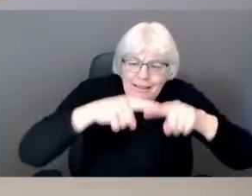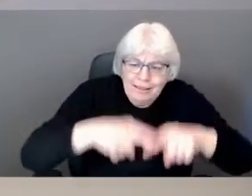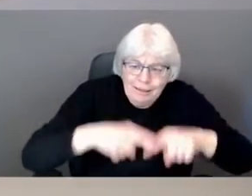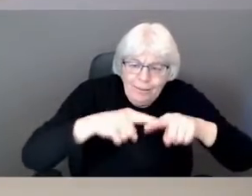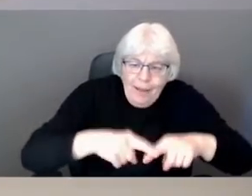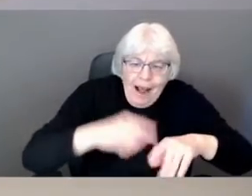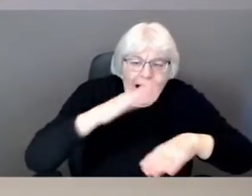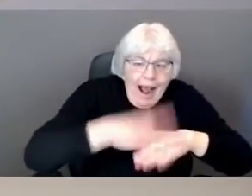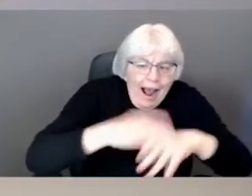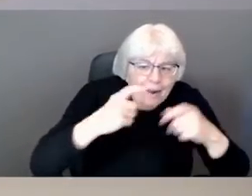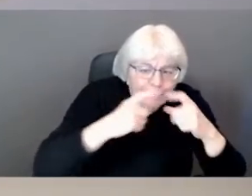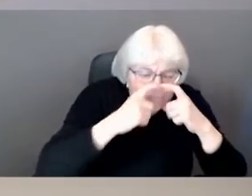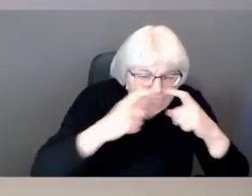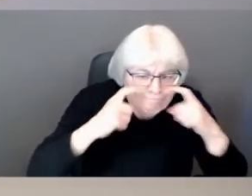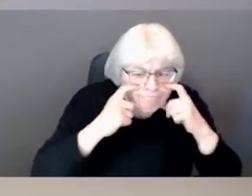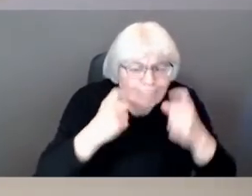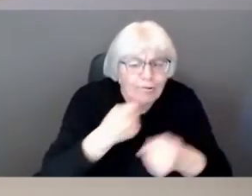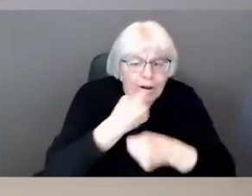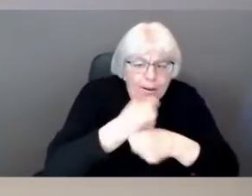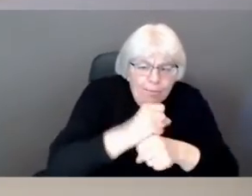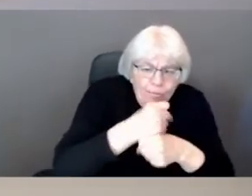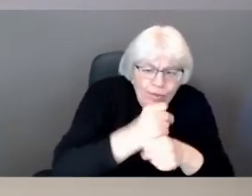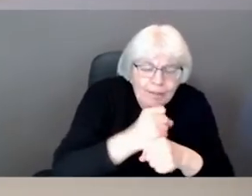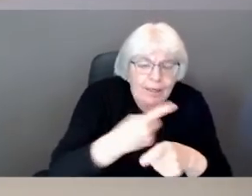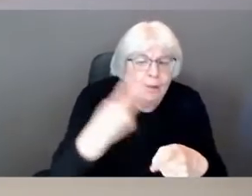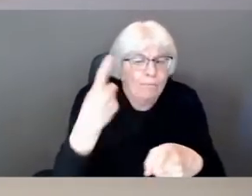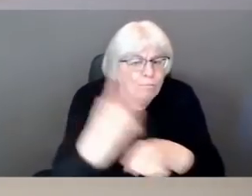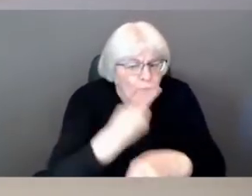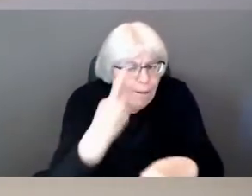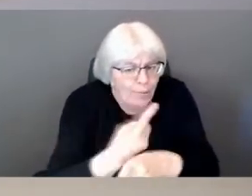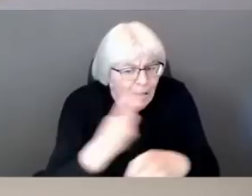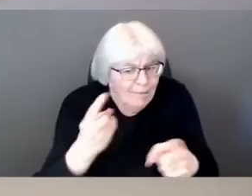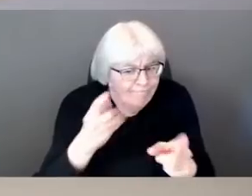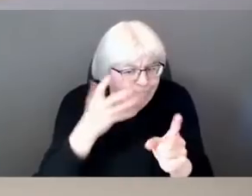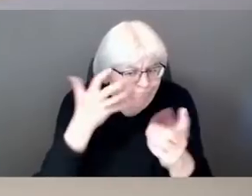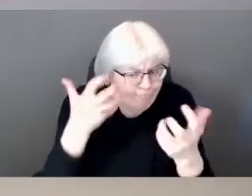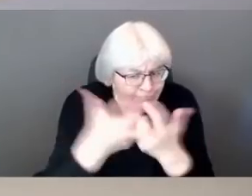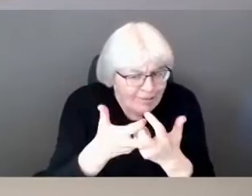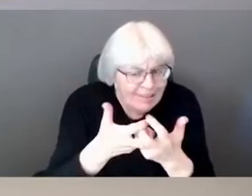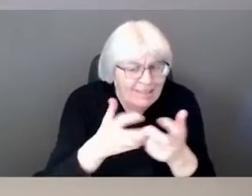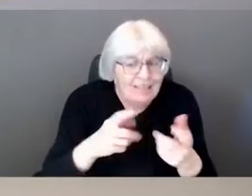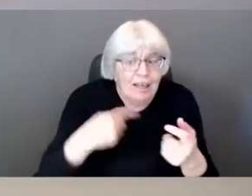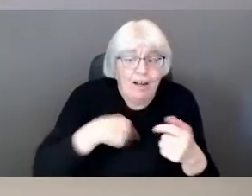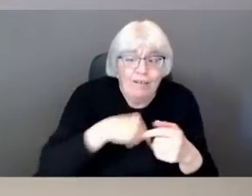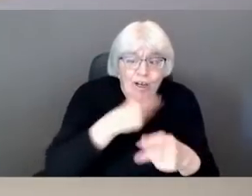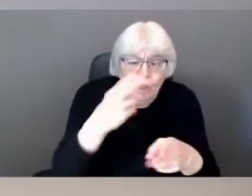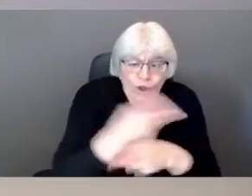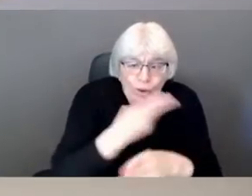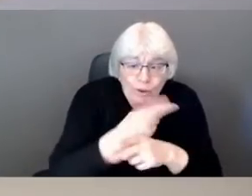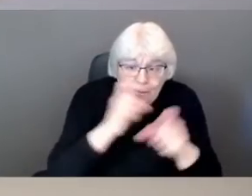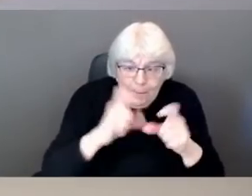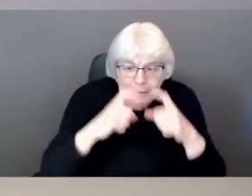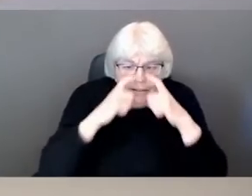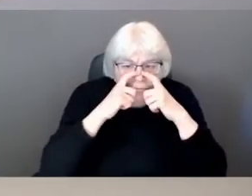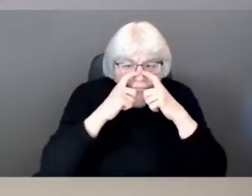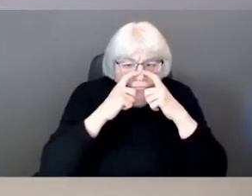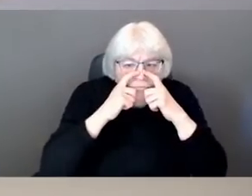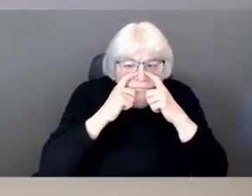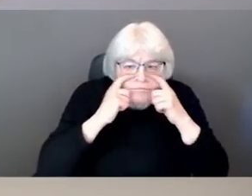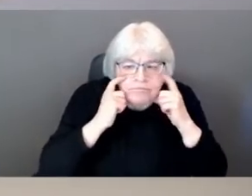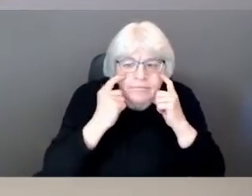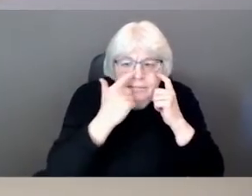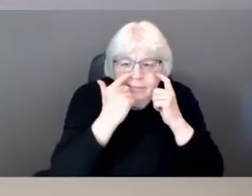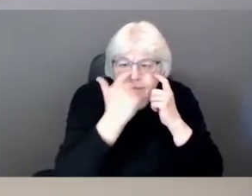the mask. It's most effective when worn properly, covering the nose and the mouth. Generally, a medical-grade mask